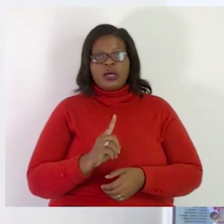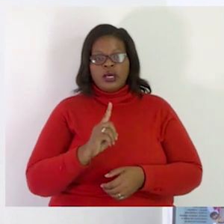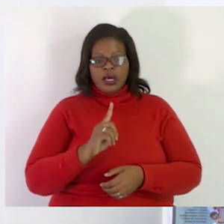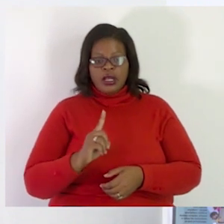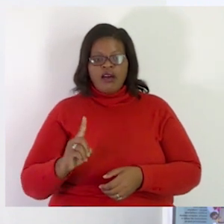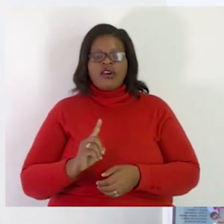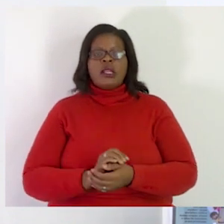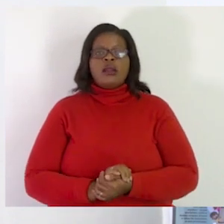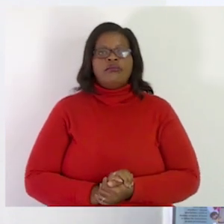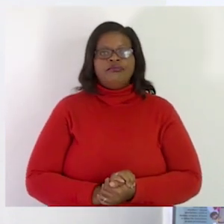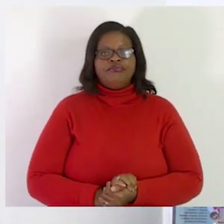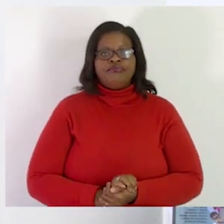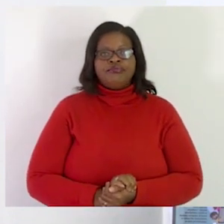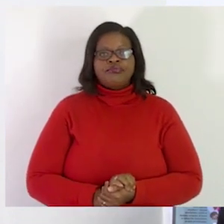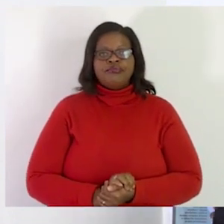10,111.